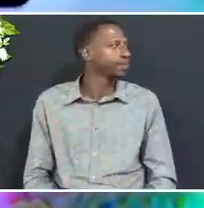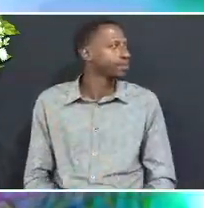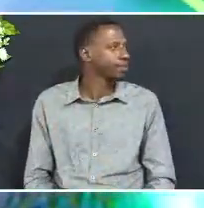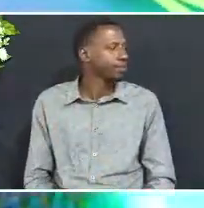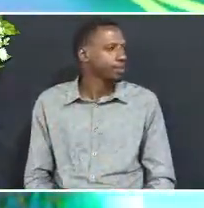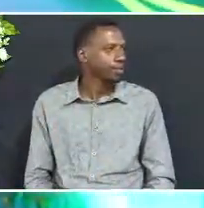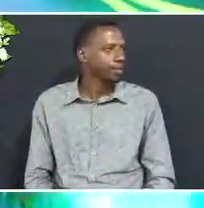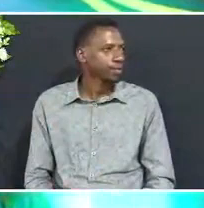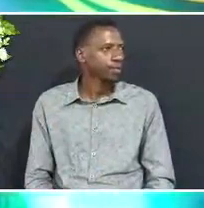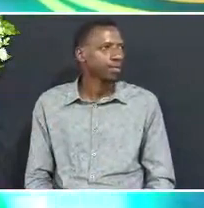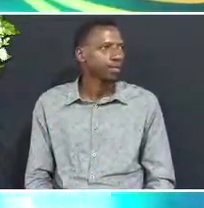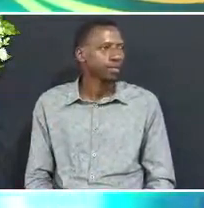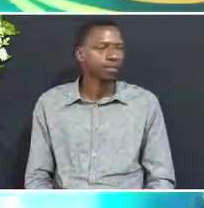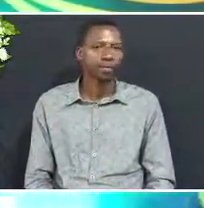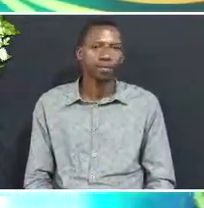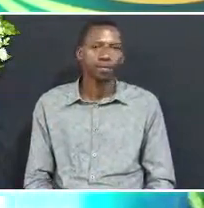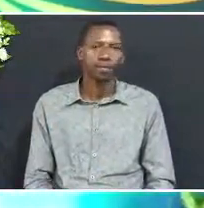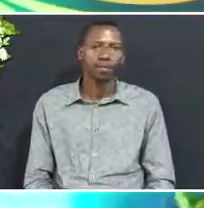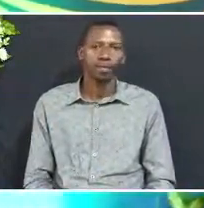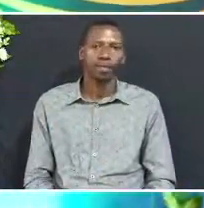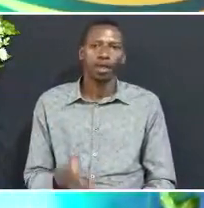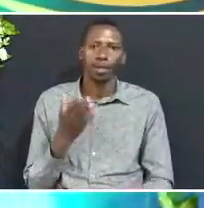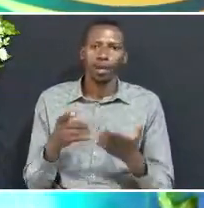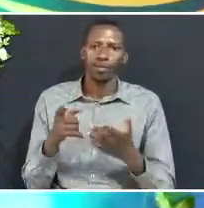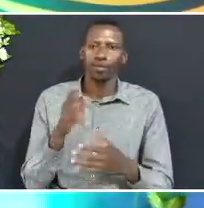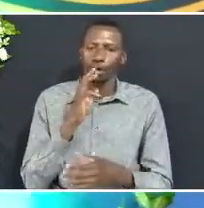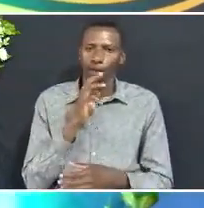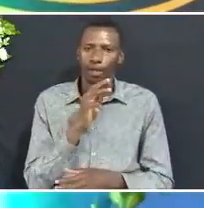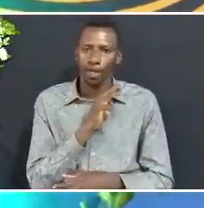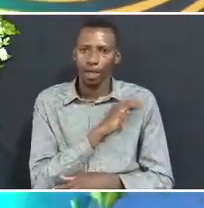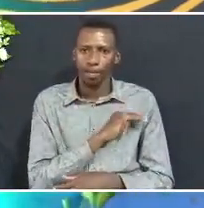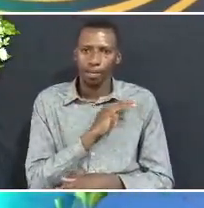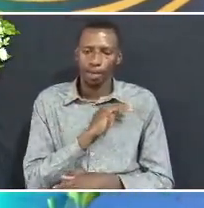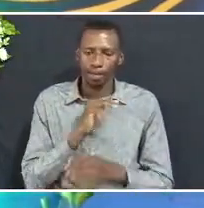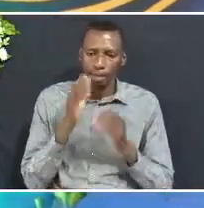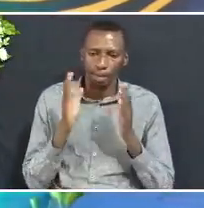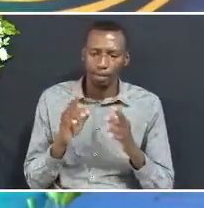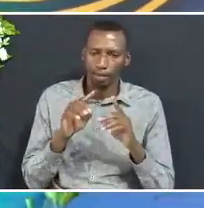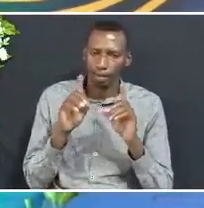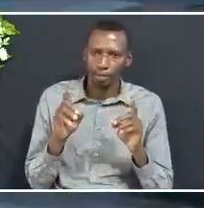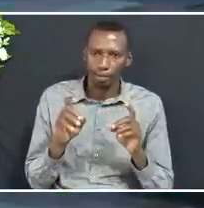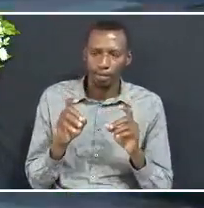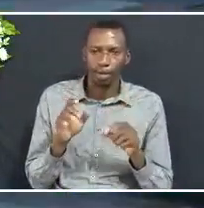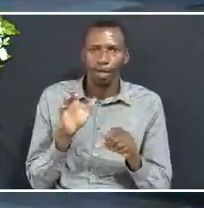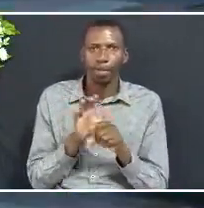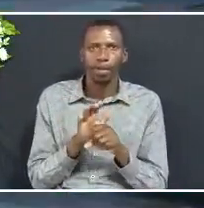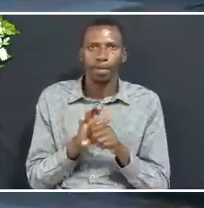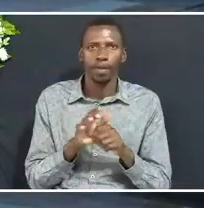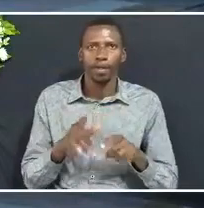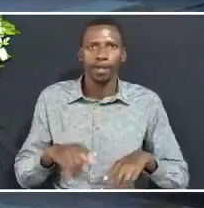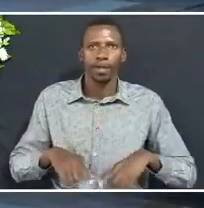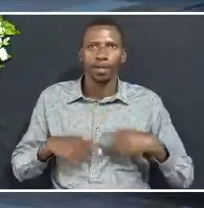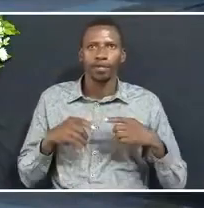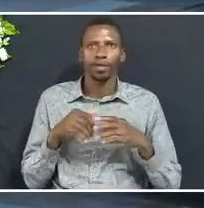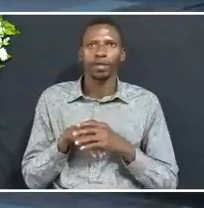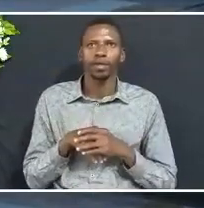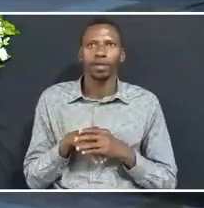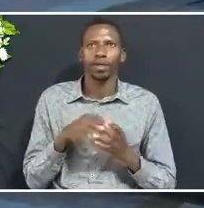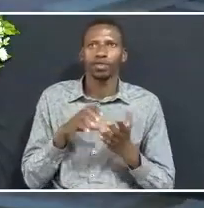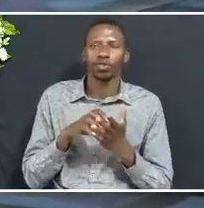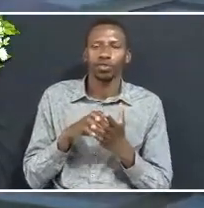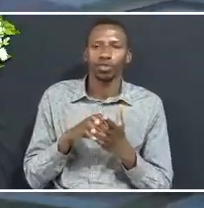Could you be the Messiah? Many people are living in a situation of having